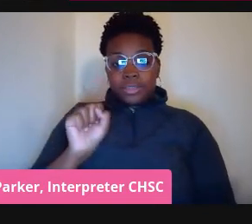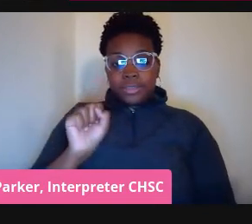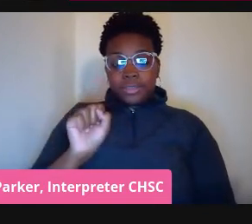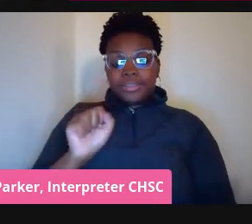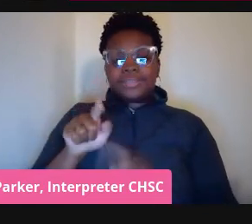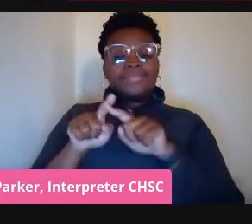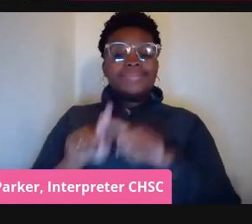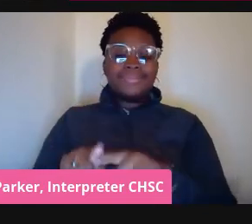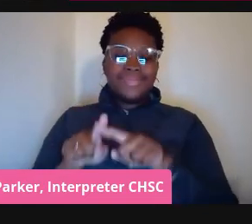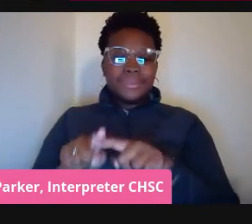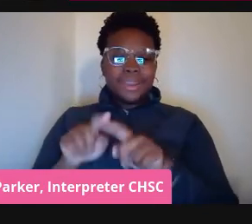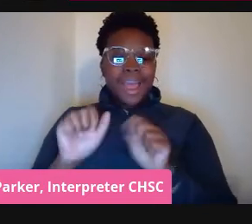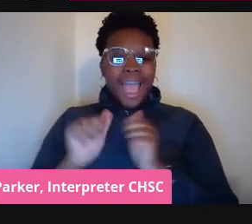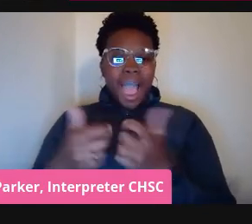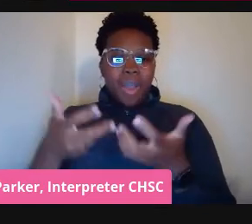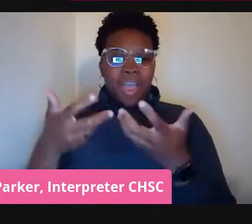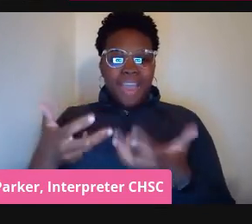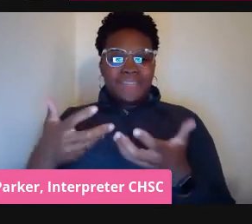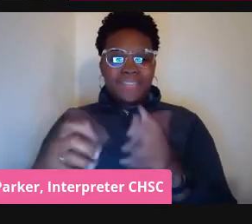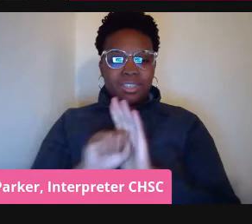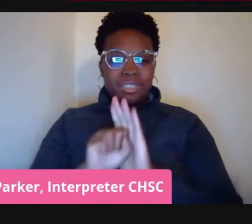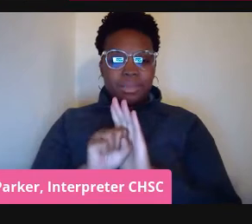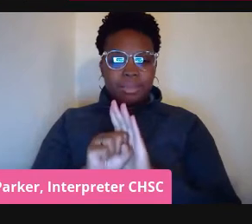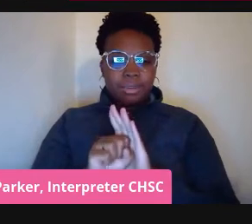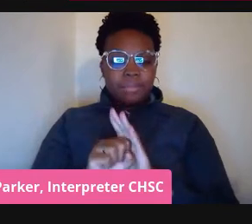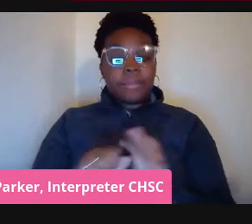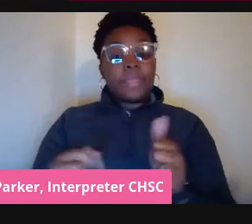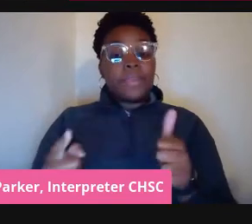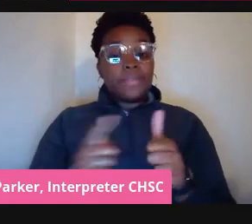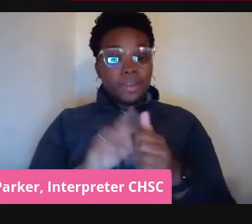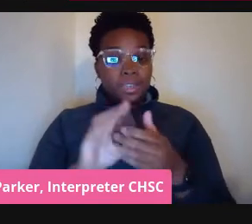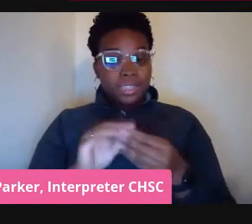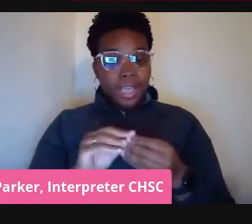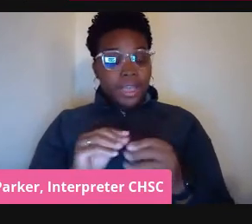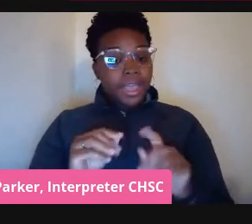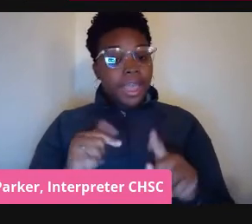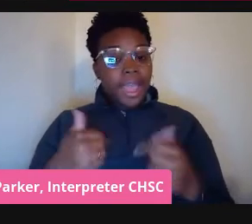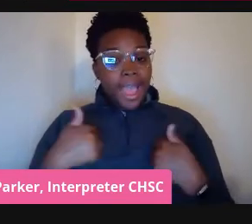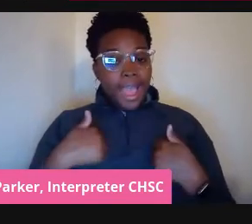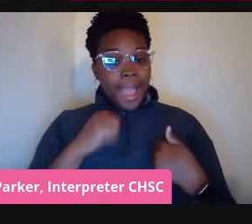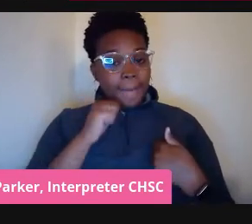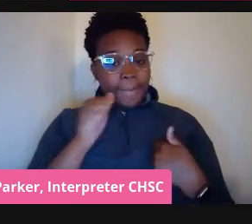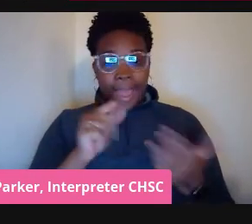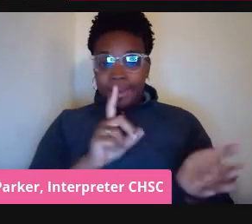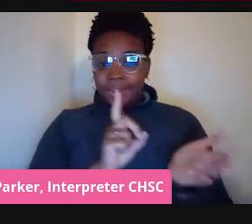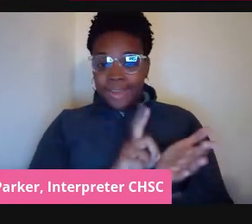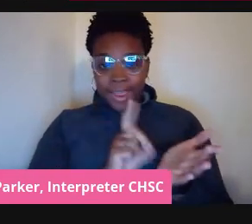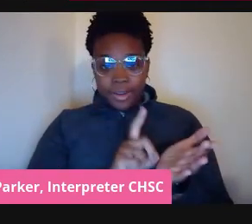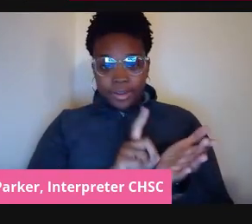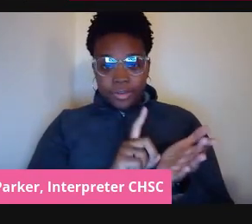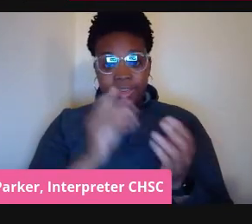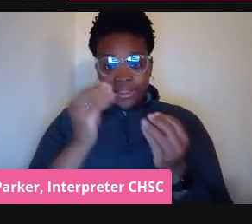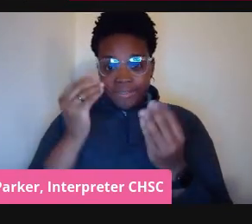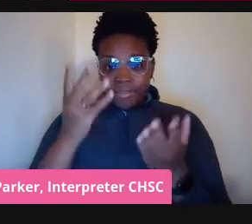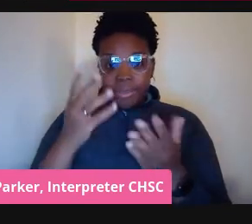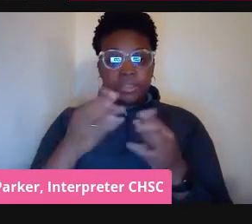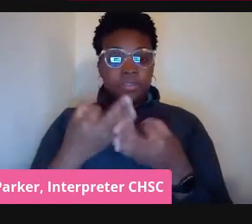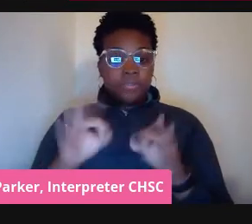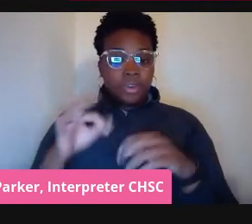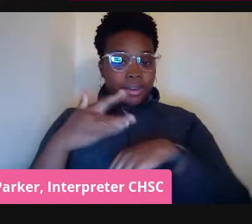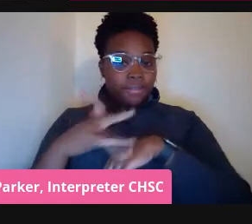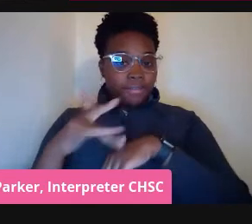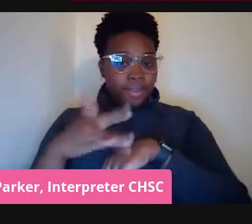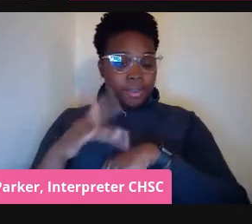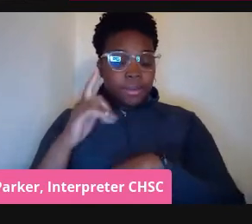that's gonna depend on how heavy your symptoms are. Let me first also say that I am not a physician. This is information that is freely available